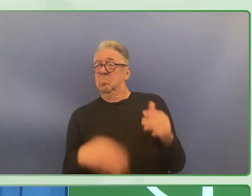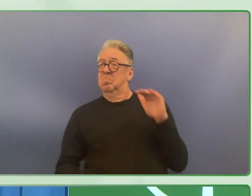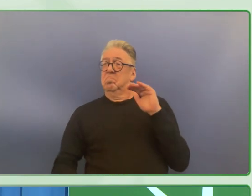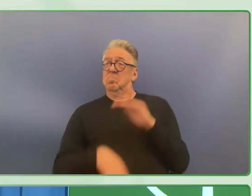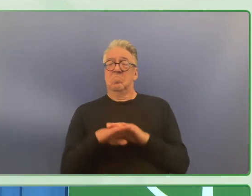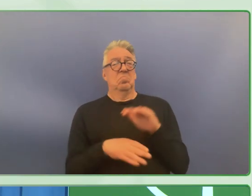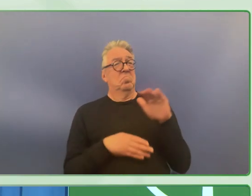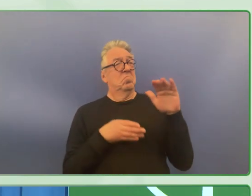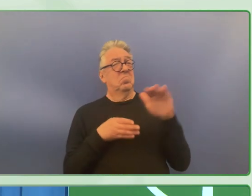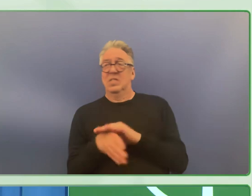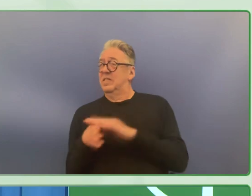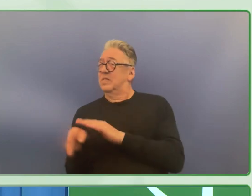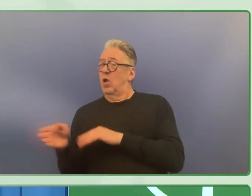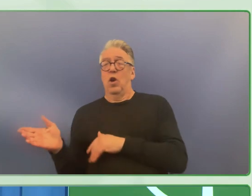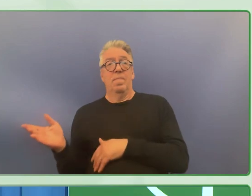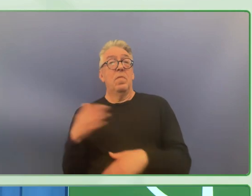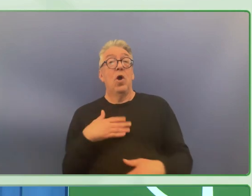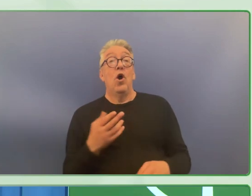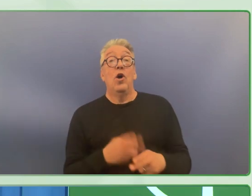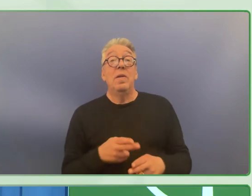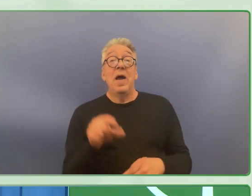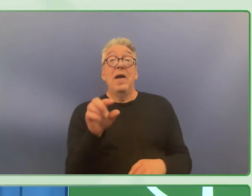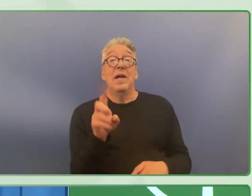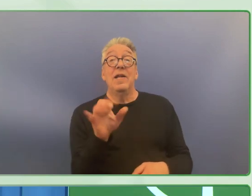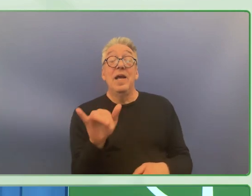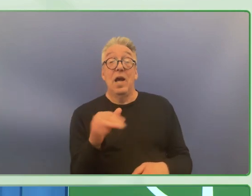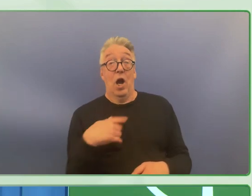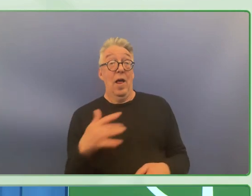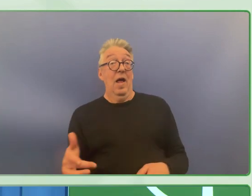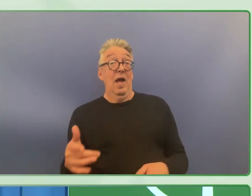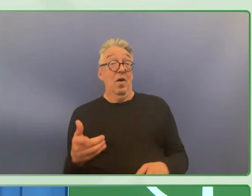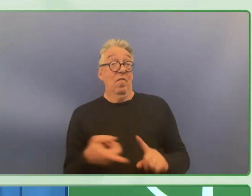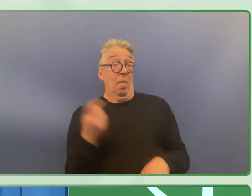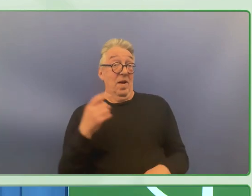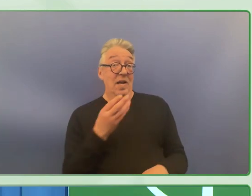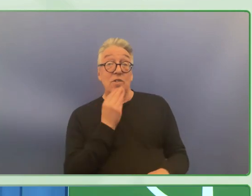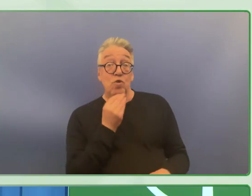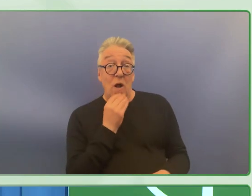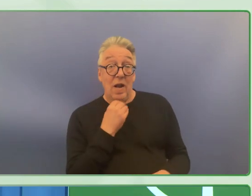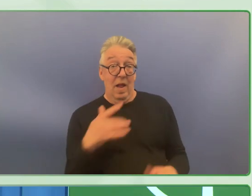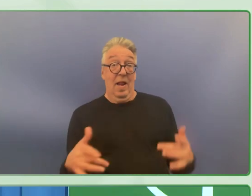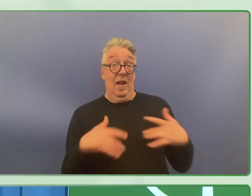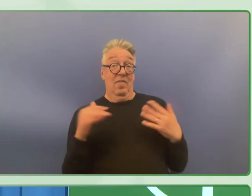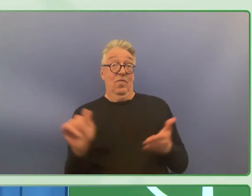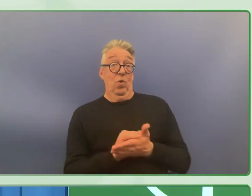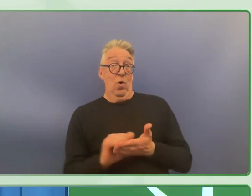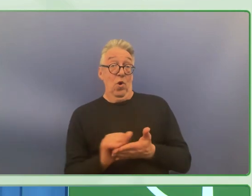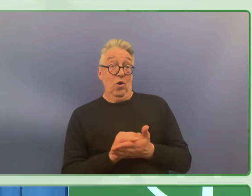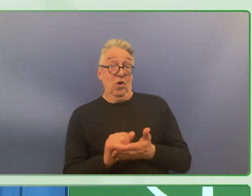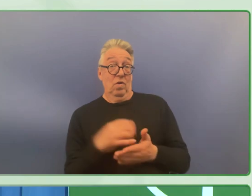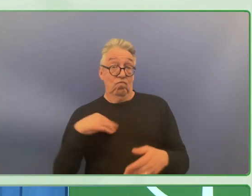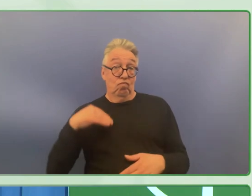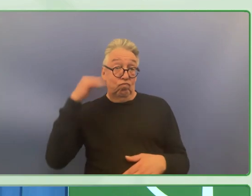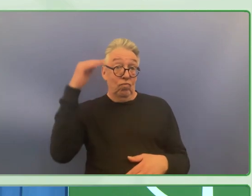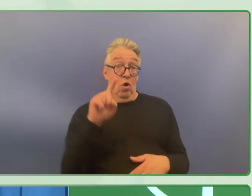Grinstein. I'm an Israeli who lives in New York City. I'm about 180. I'm dressed in